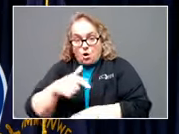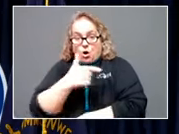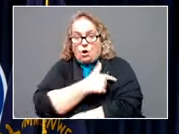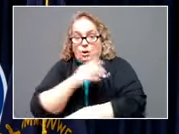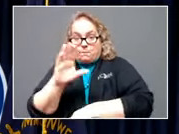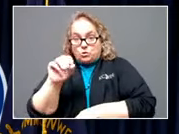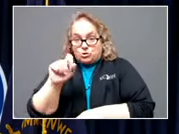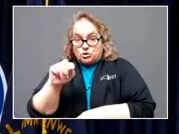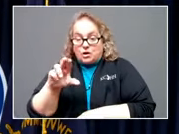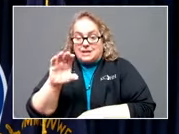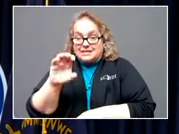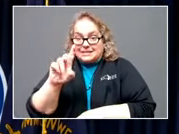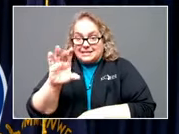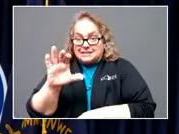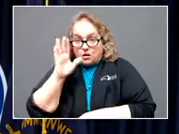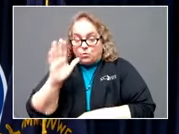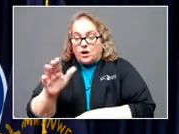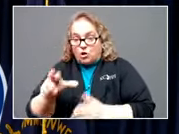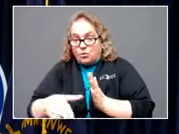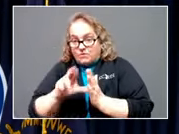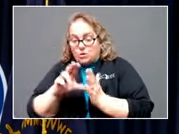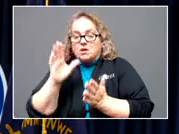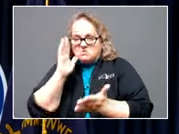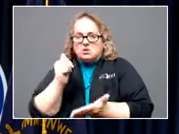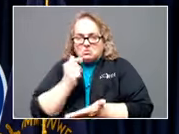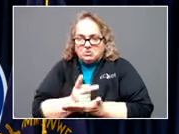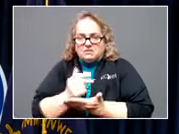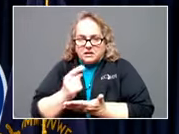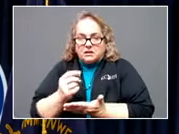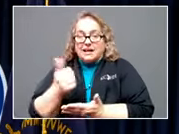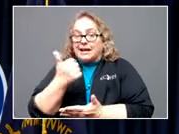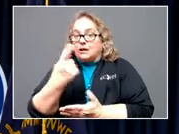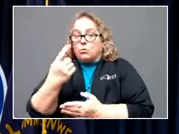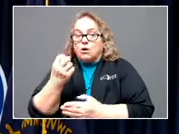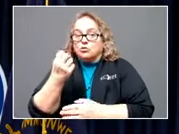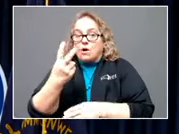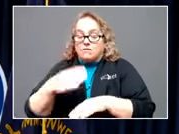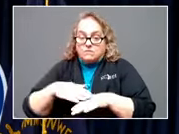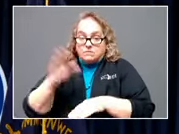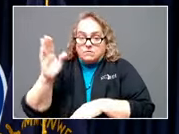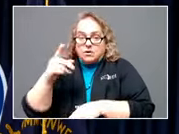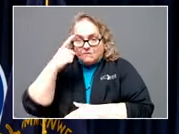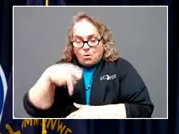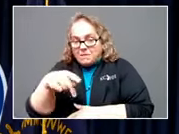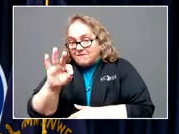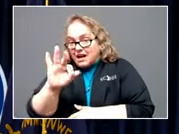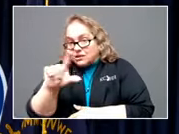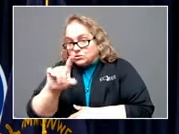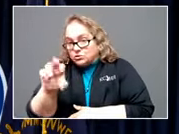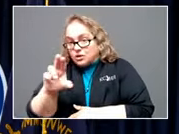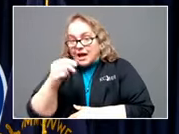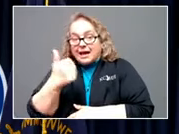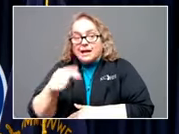almost certainly will approve it. And then everyone 12 and older will be eligible for a Pfizer booster, and everyone who is 18 and over